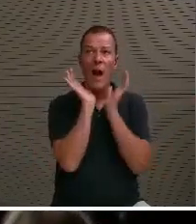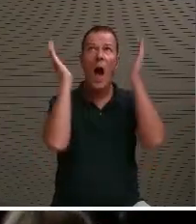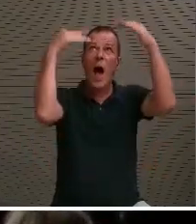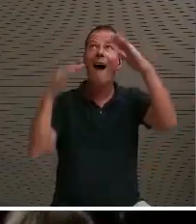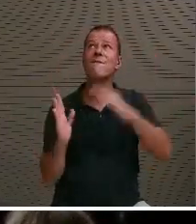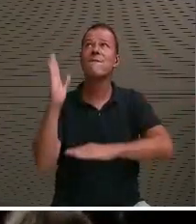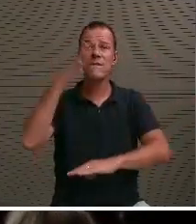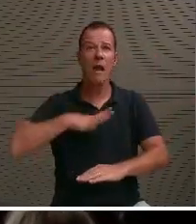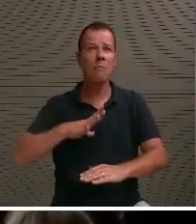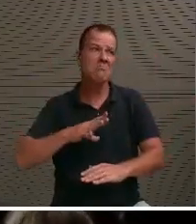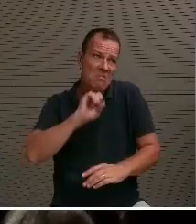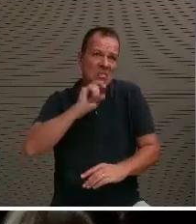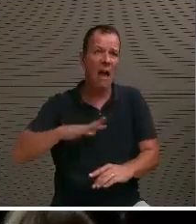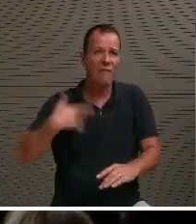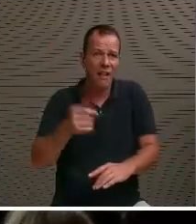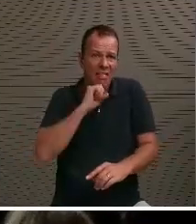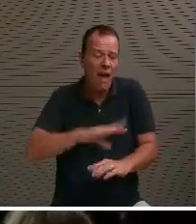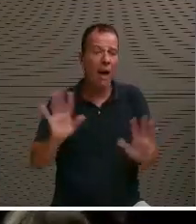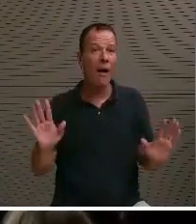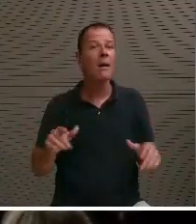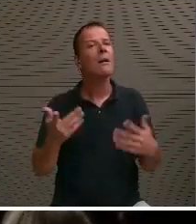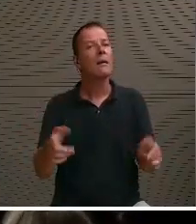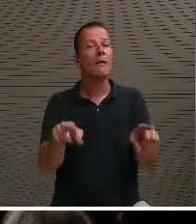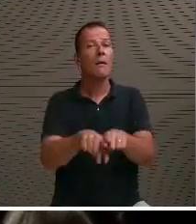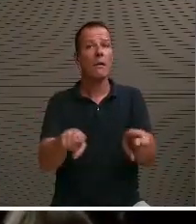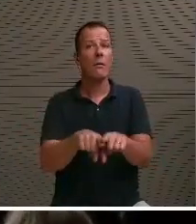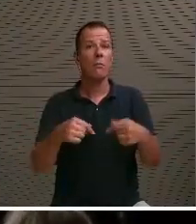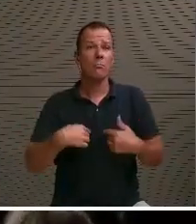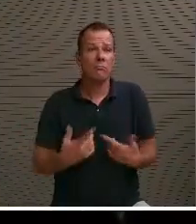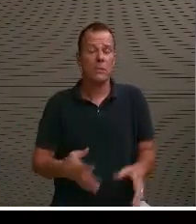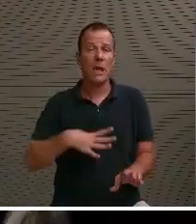possible. That's a point that I wanted to tell you, that